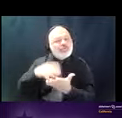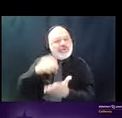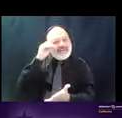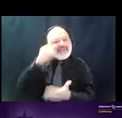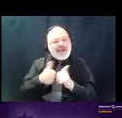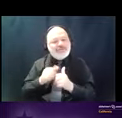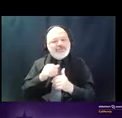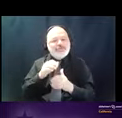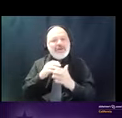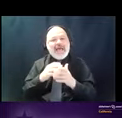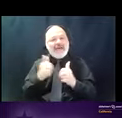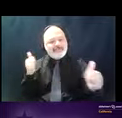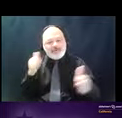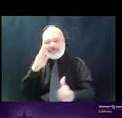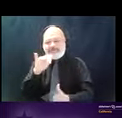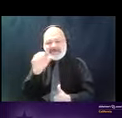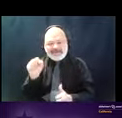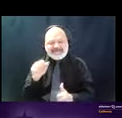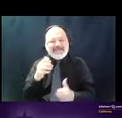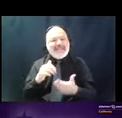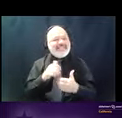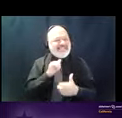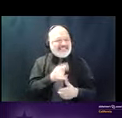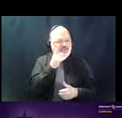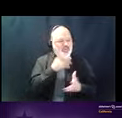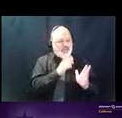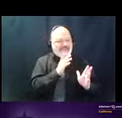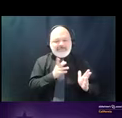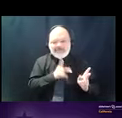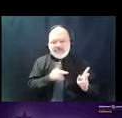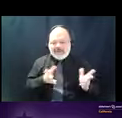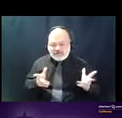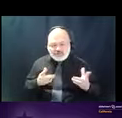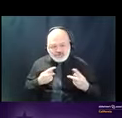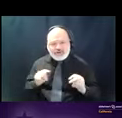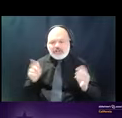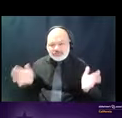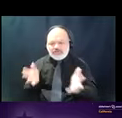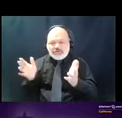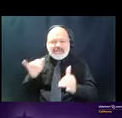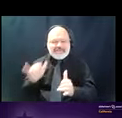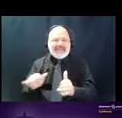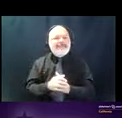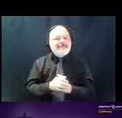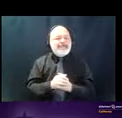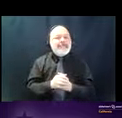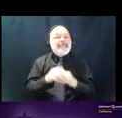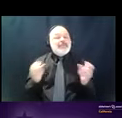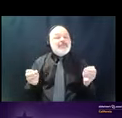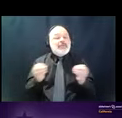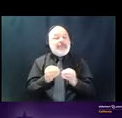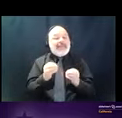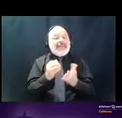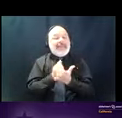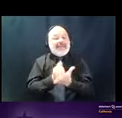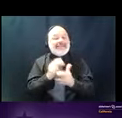that organizations are using to tackle disparities. Cultural competence at the organizational level helps build a